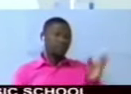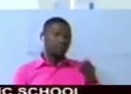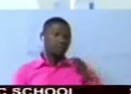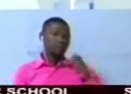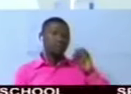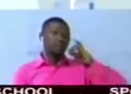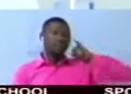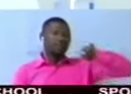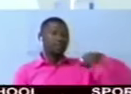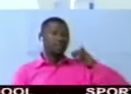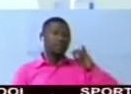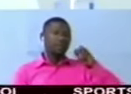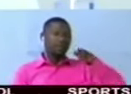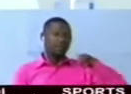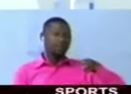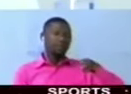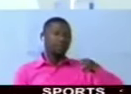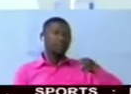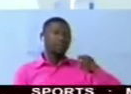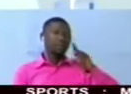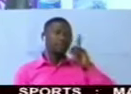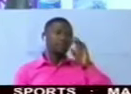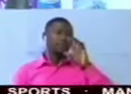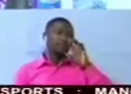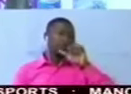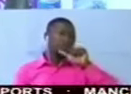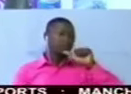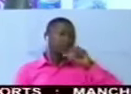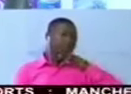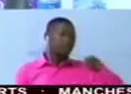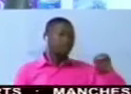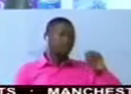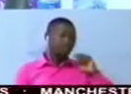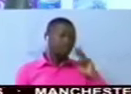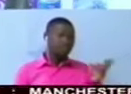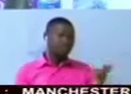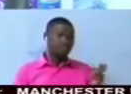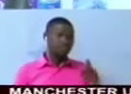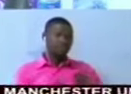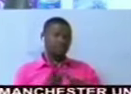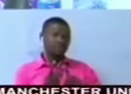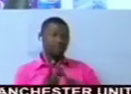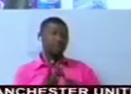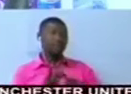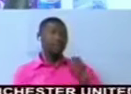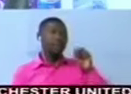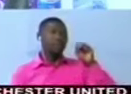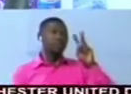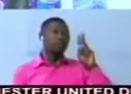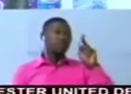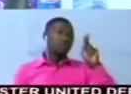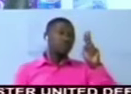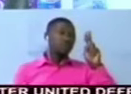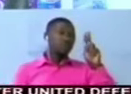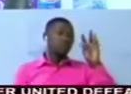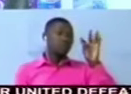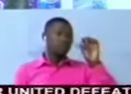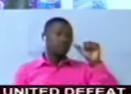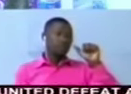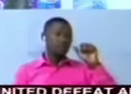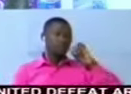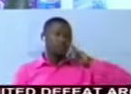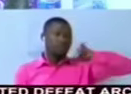Sukuta Jame. Wow, correct. Sukuta Sambo or Jame. Sukuta Sambo or Jame. Yes. And then you